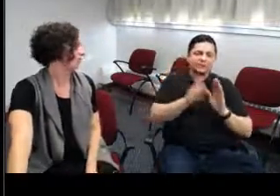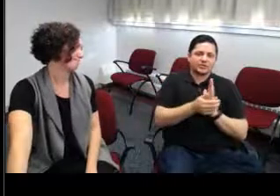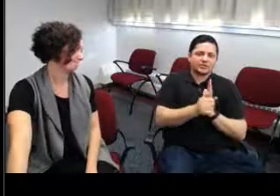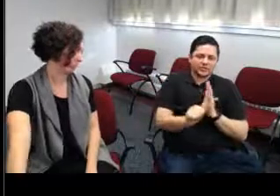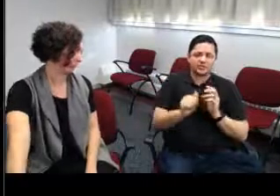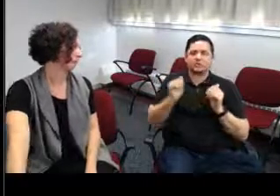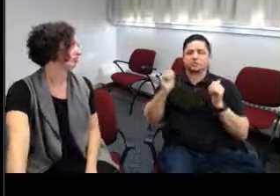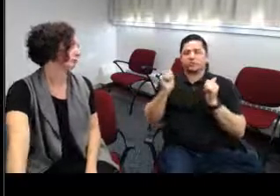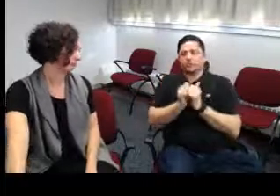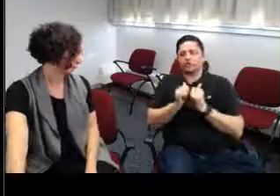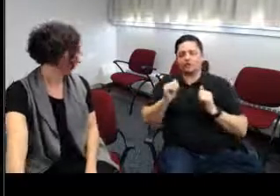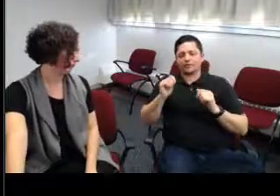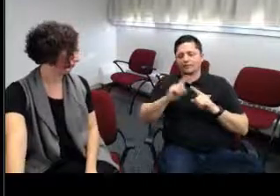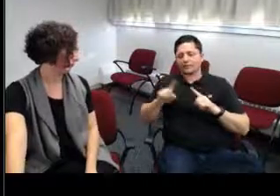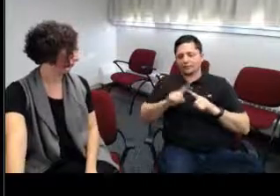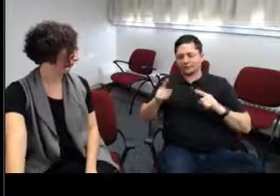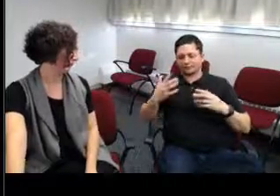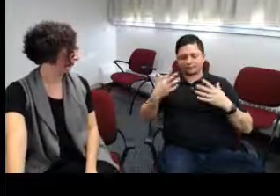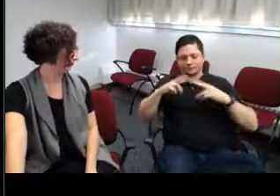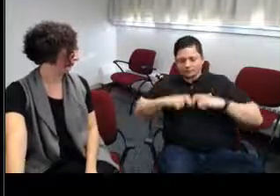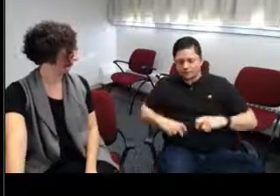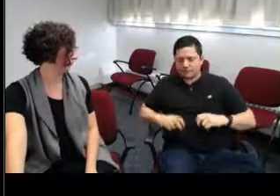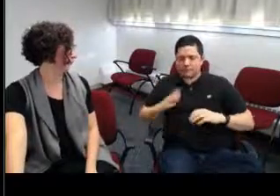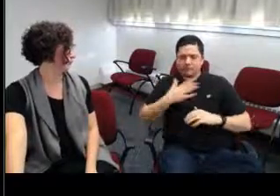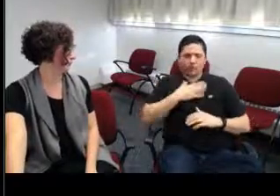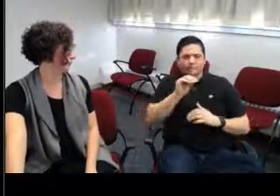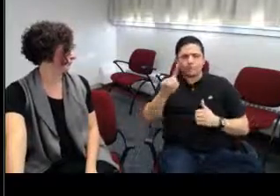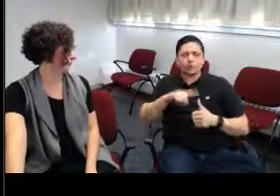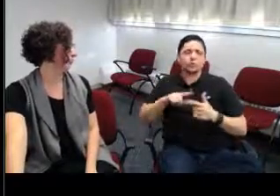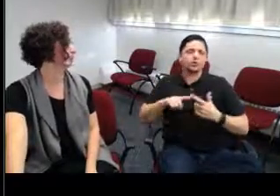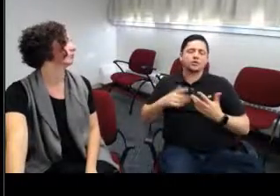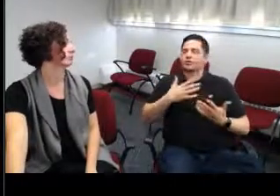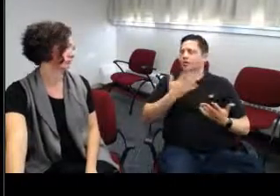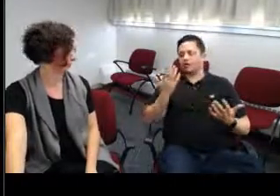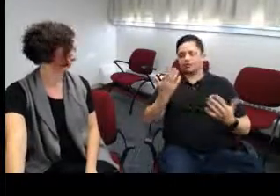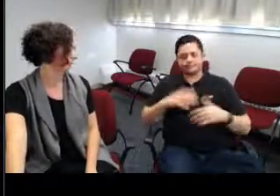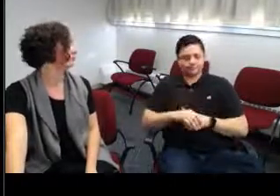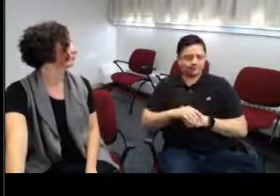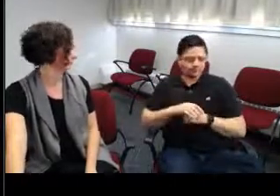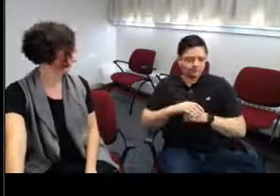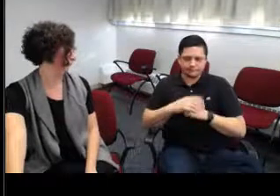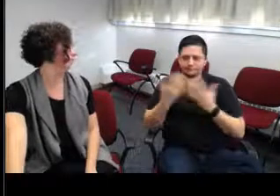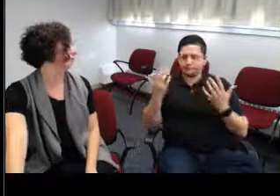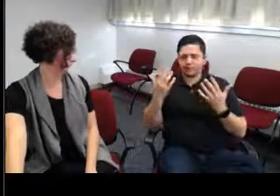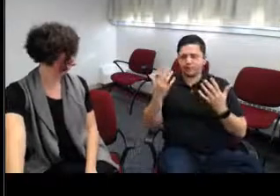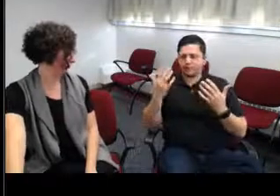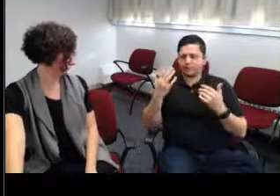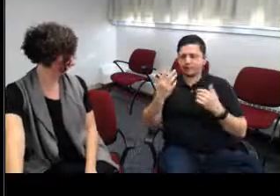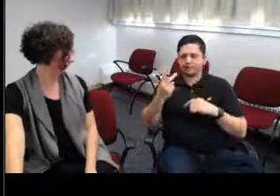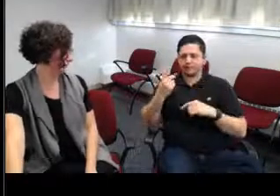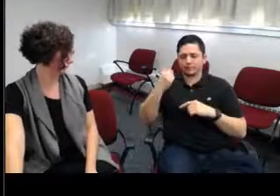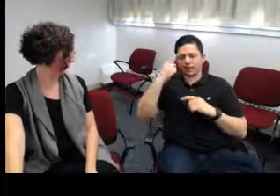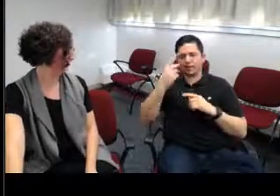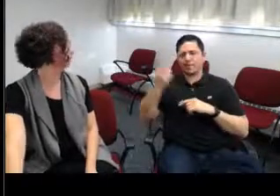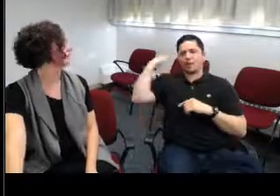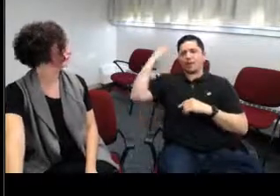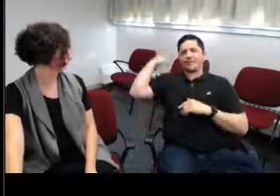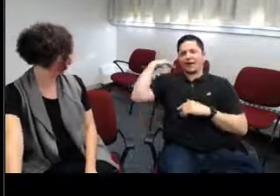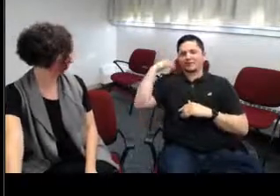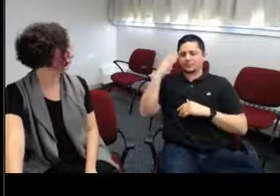Therapy. It is integrating behavioral skills with different self-assessments of